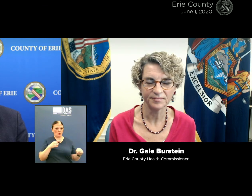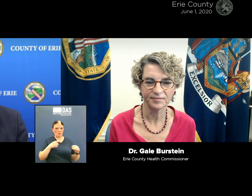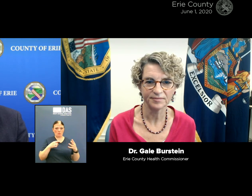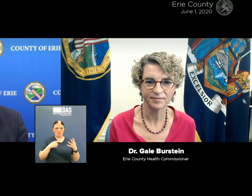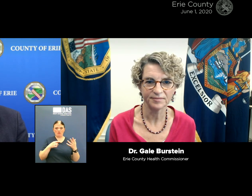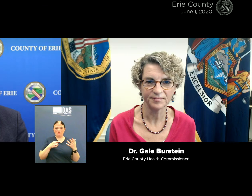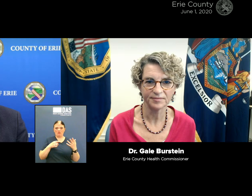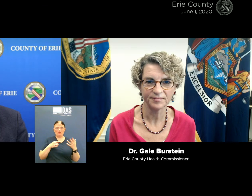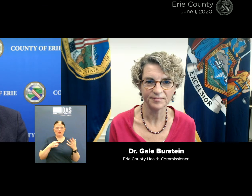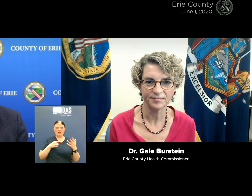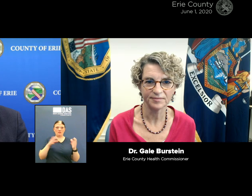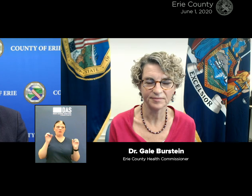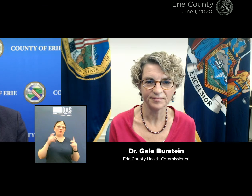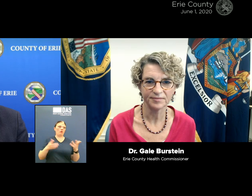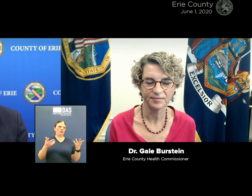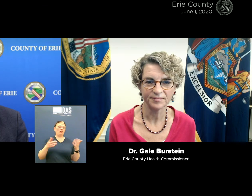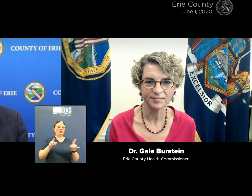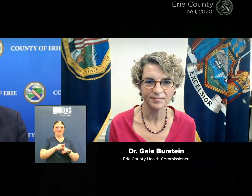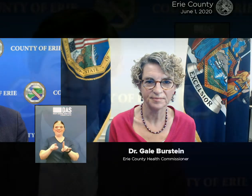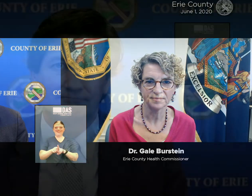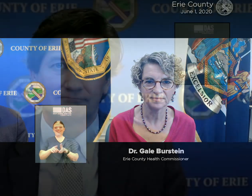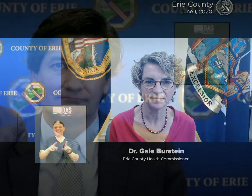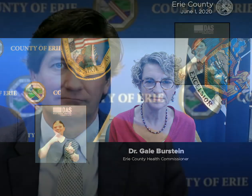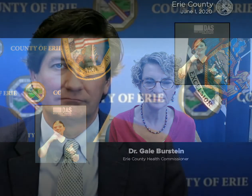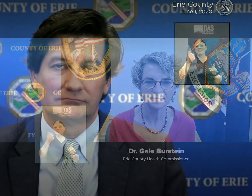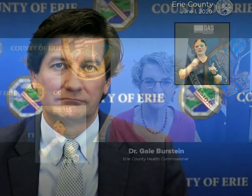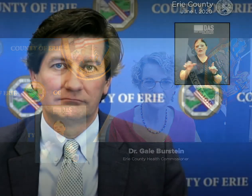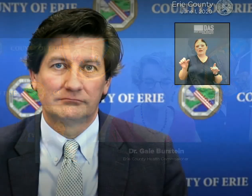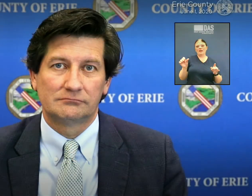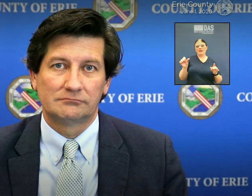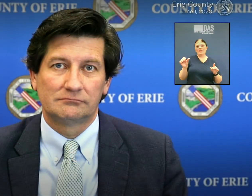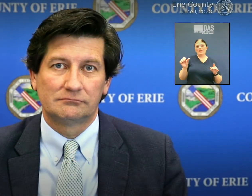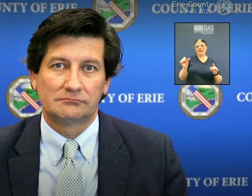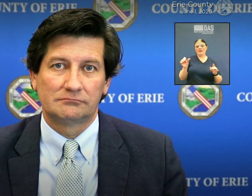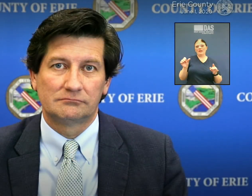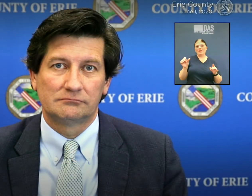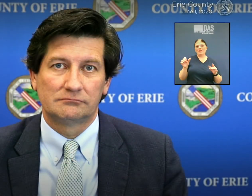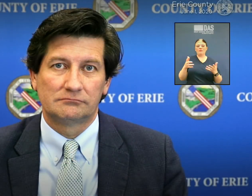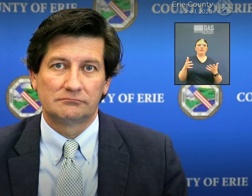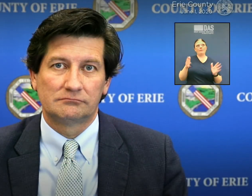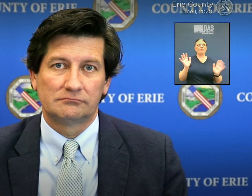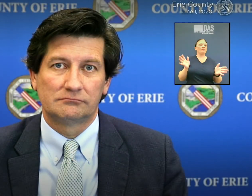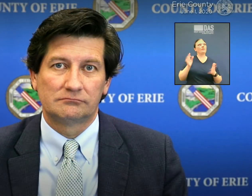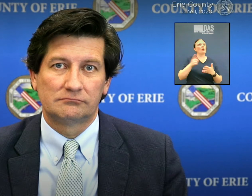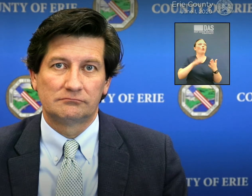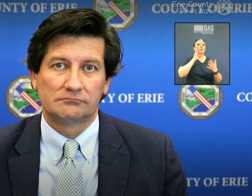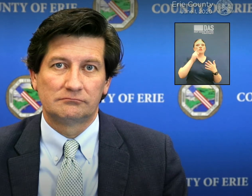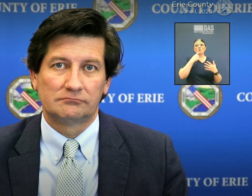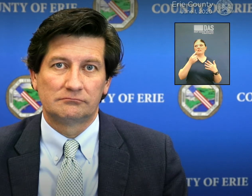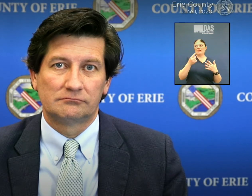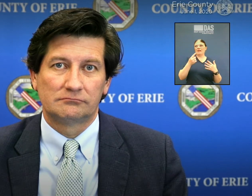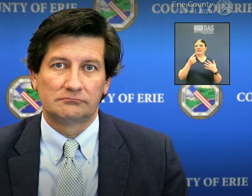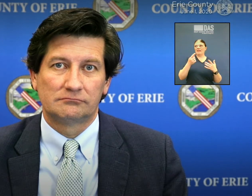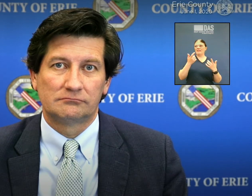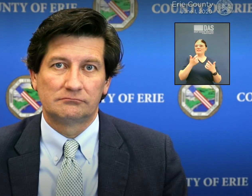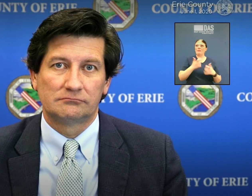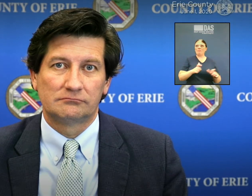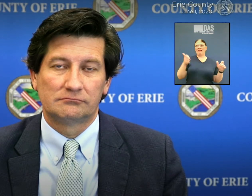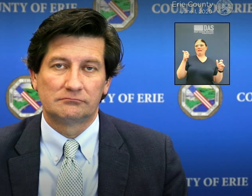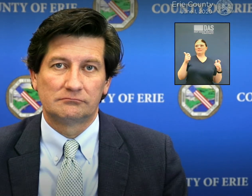discussing? No. Okay. And also, is there any, what would you say is the biggest takeaway that you